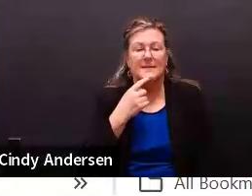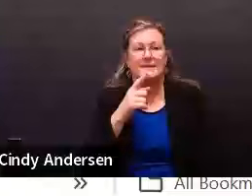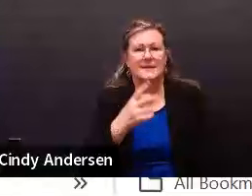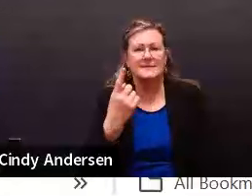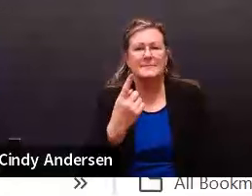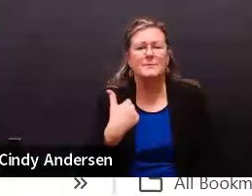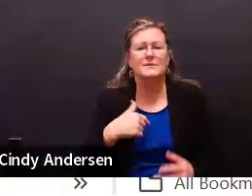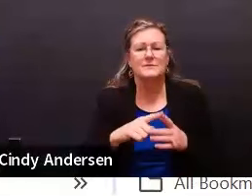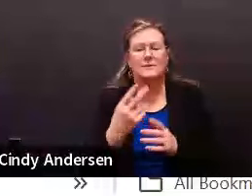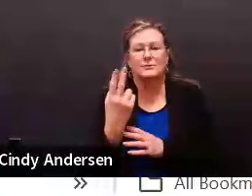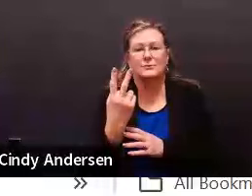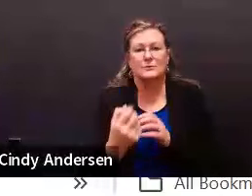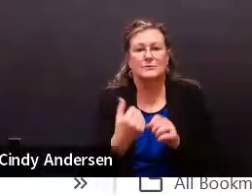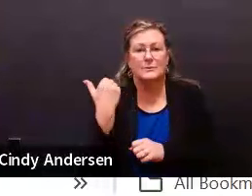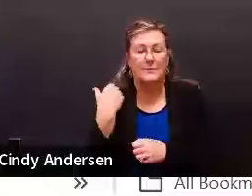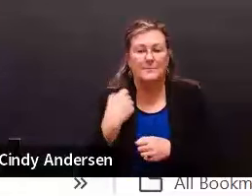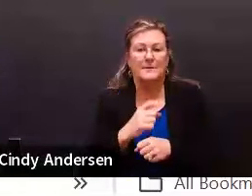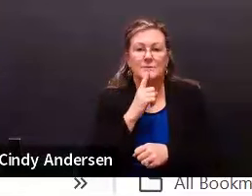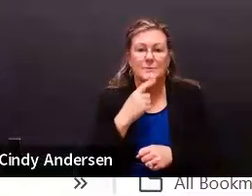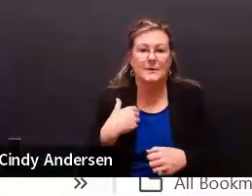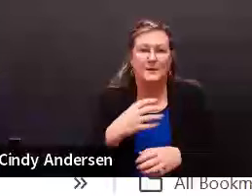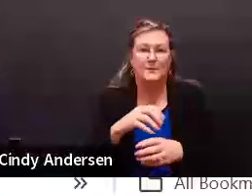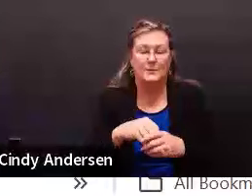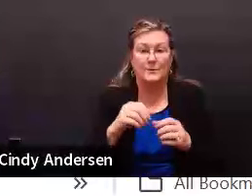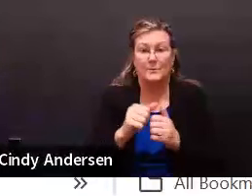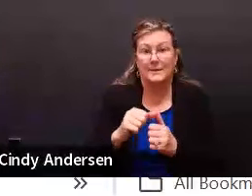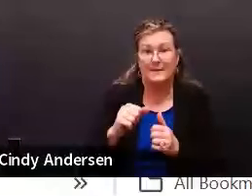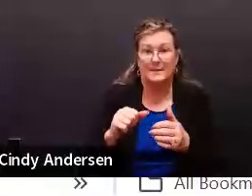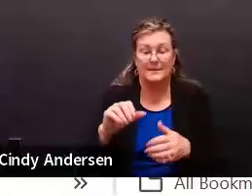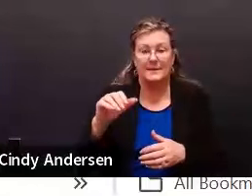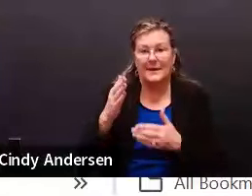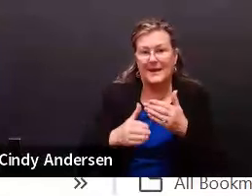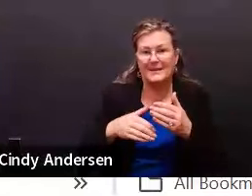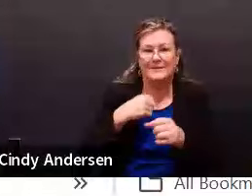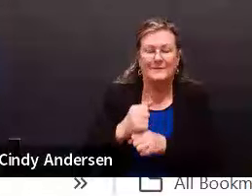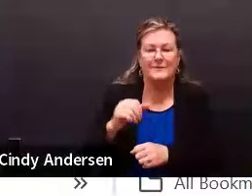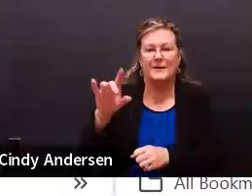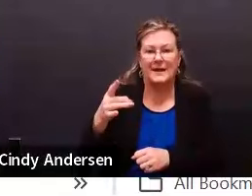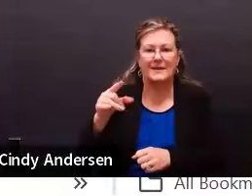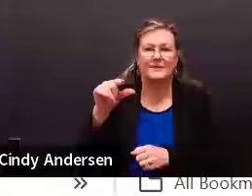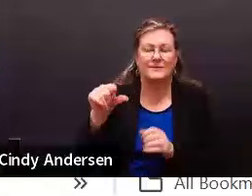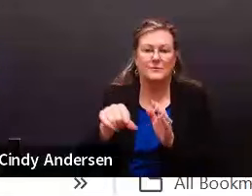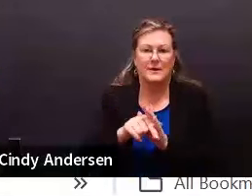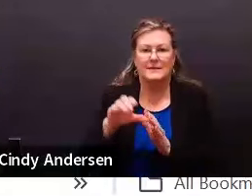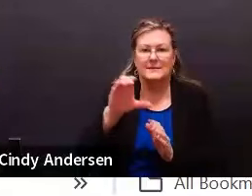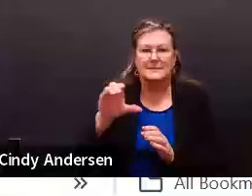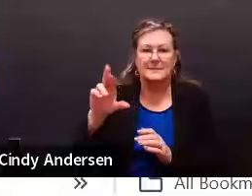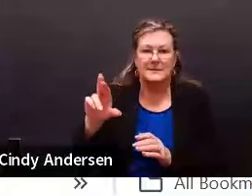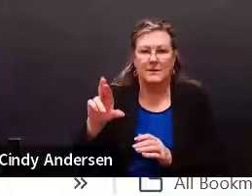couple years ago, making sure to include with end of year 8th grade CCR appoints